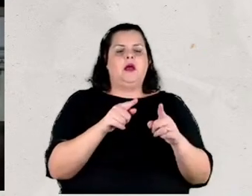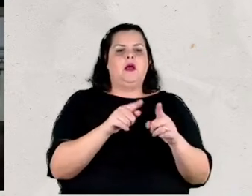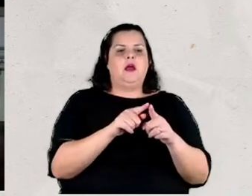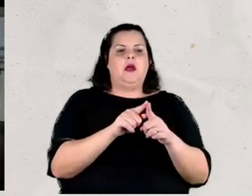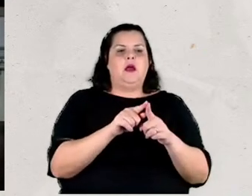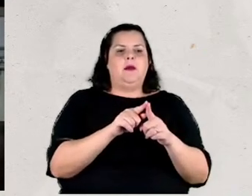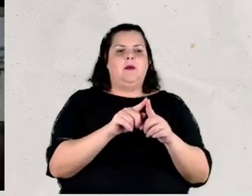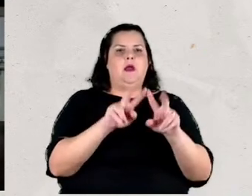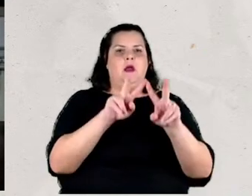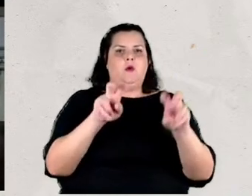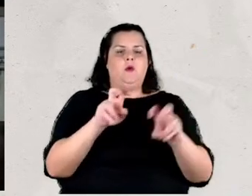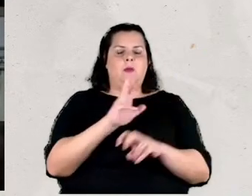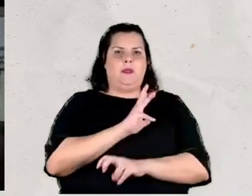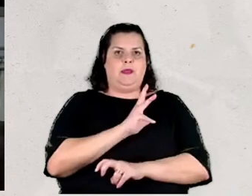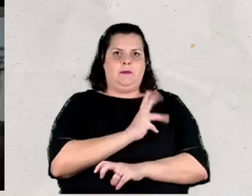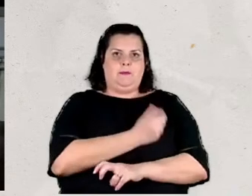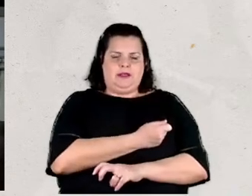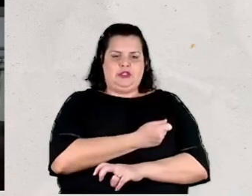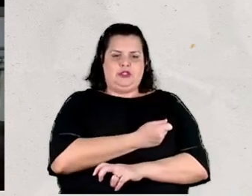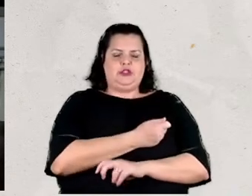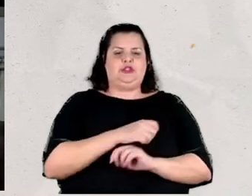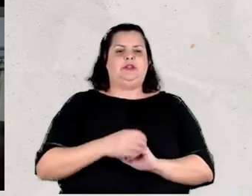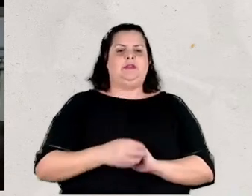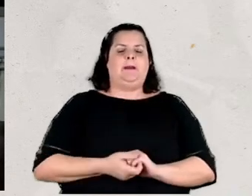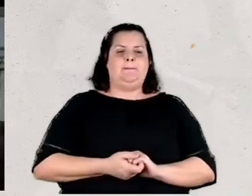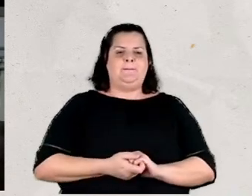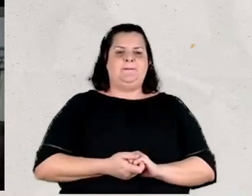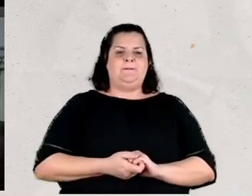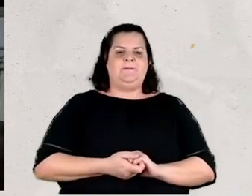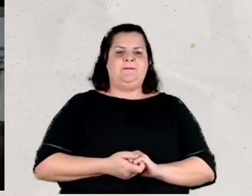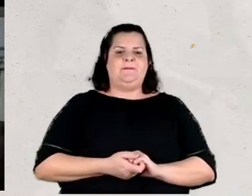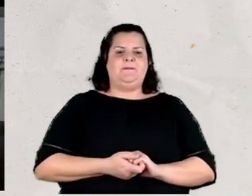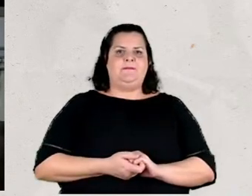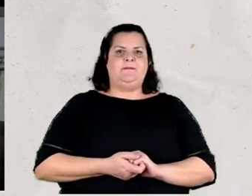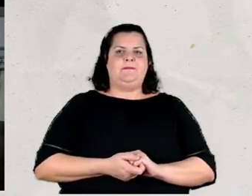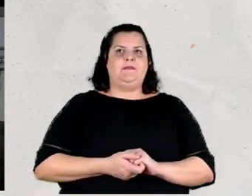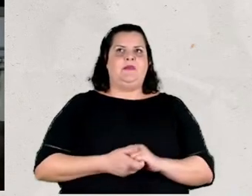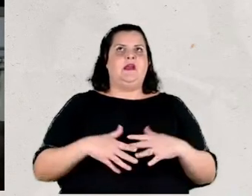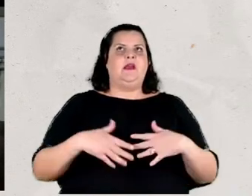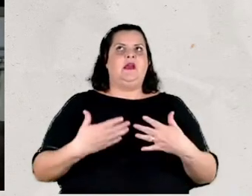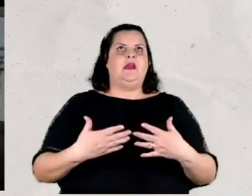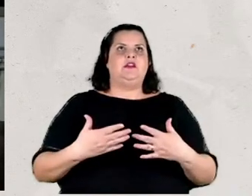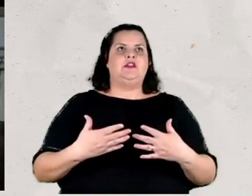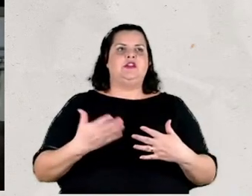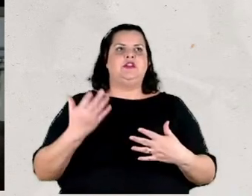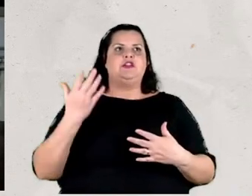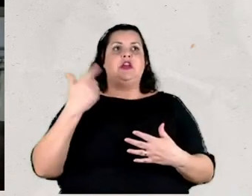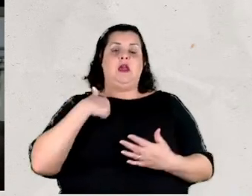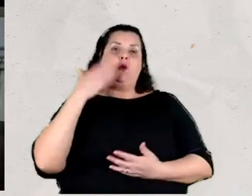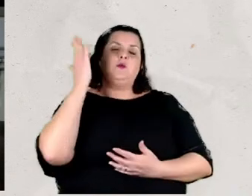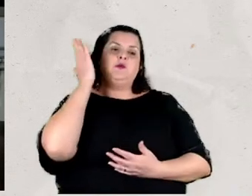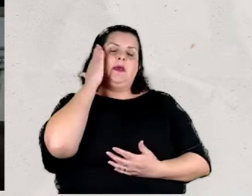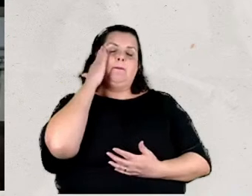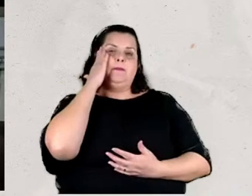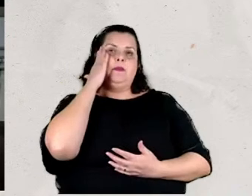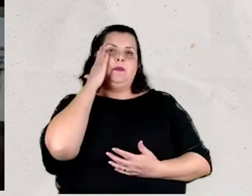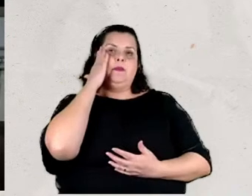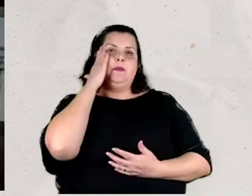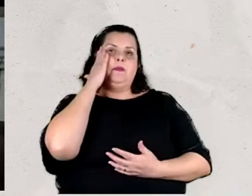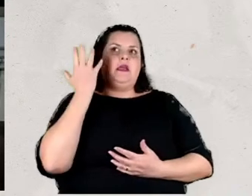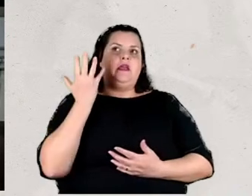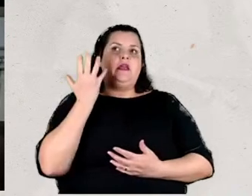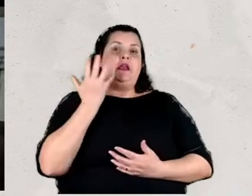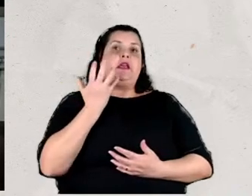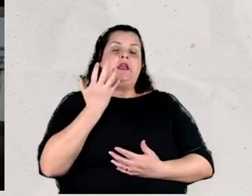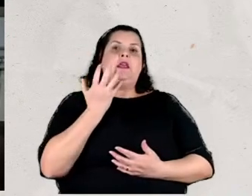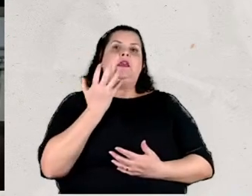And I knew that I wanted to include Palestinian responses, but I wasn't sure that